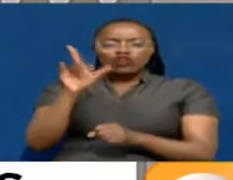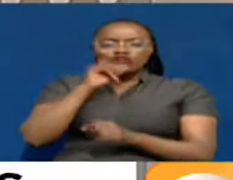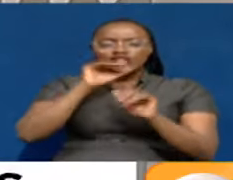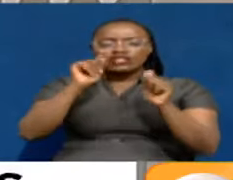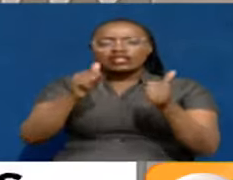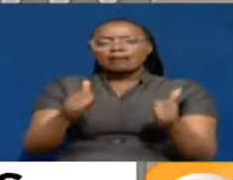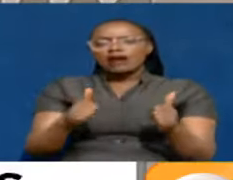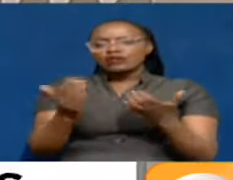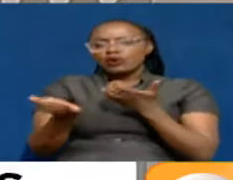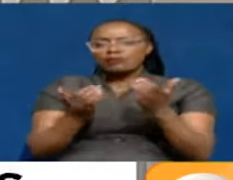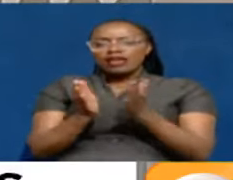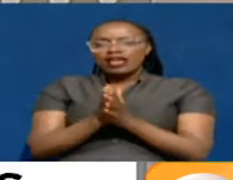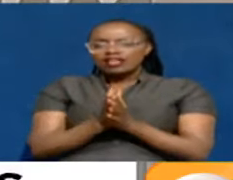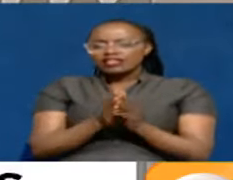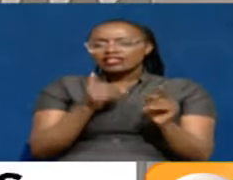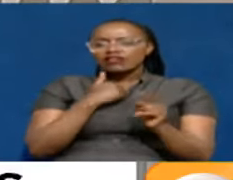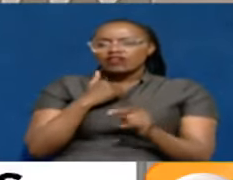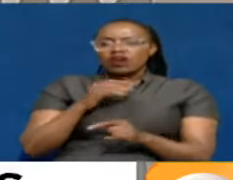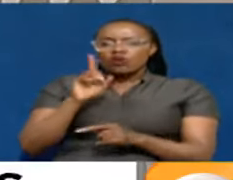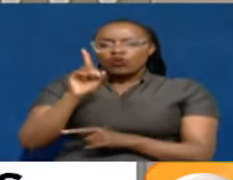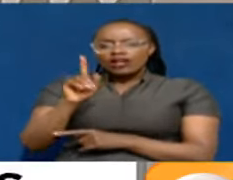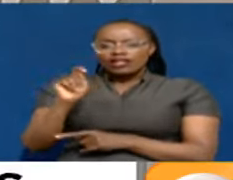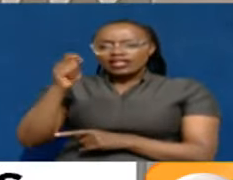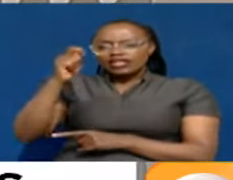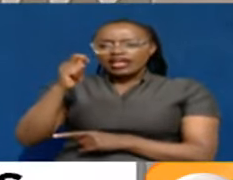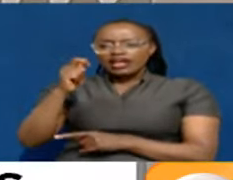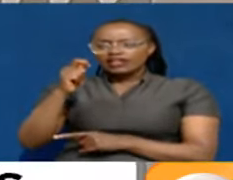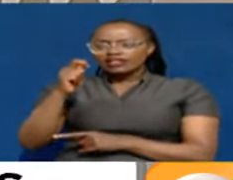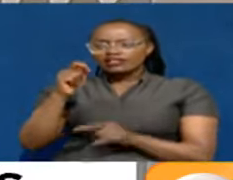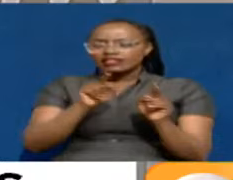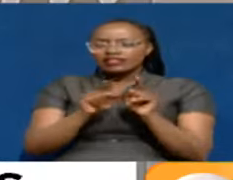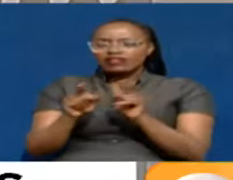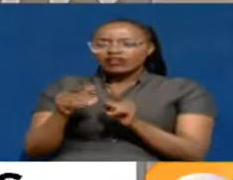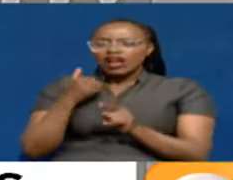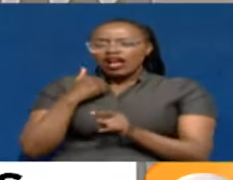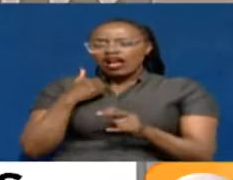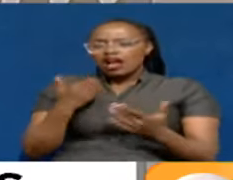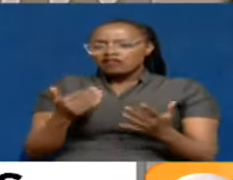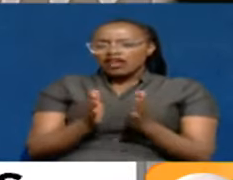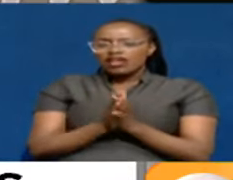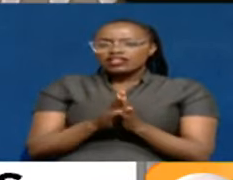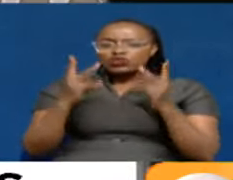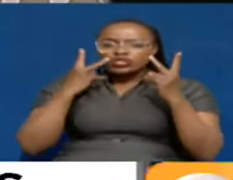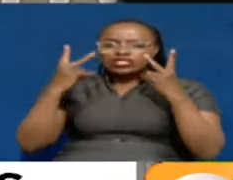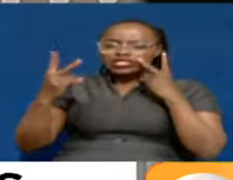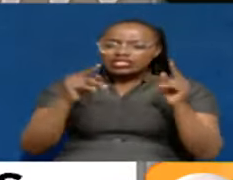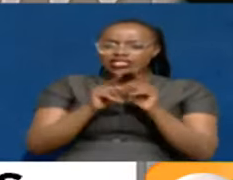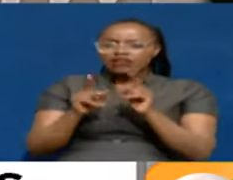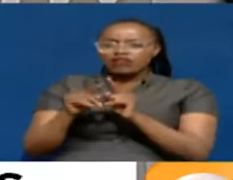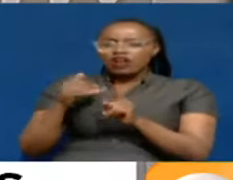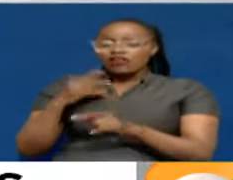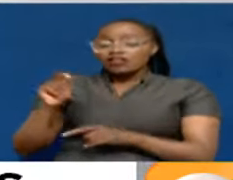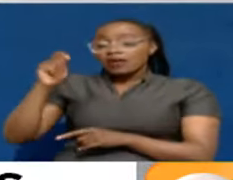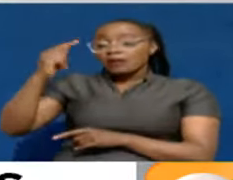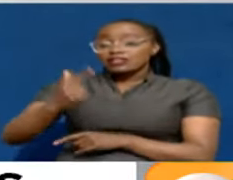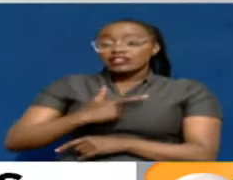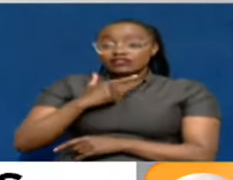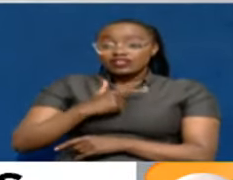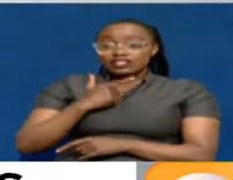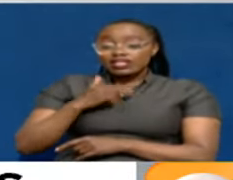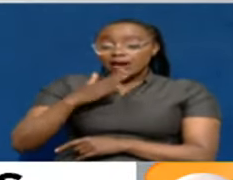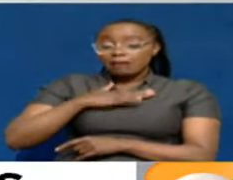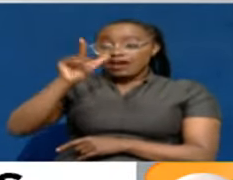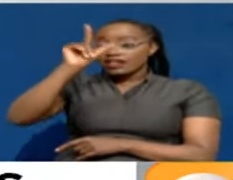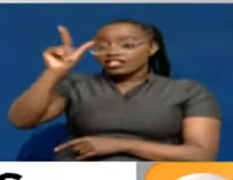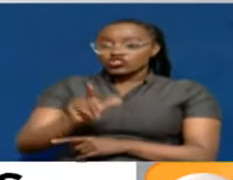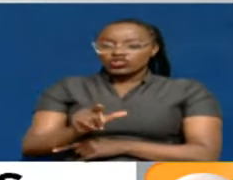unfinished business there, and then there's the One Kenya Alliance. You know, so it's sort of propping yourself up, as you see. I'm the one who's had the president visiting my